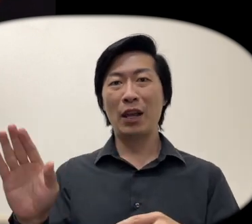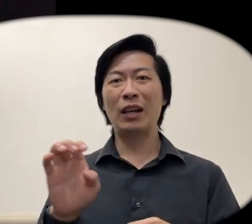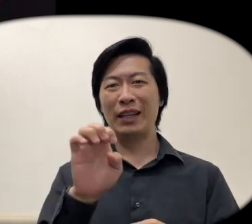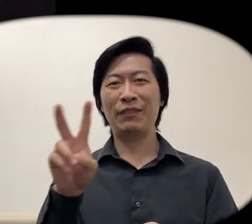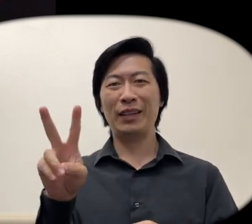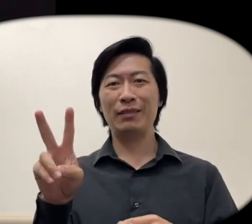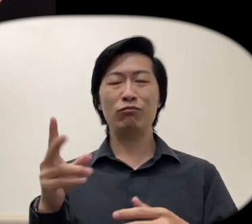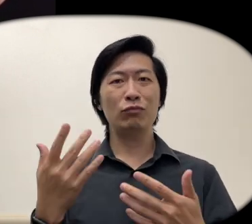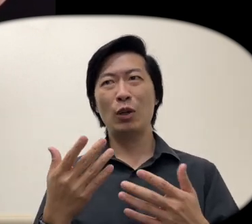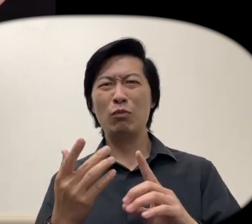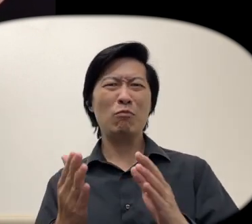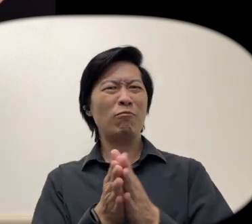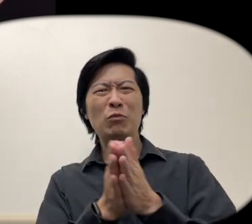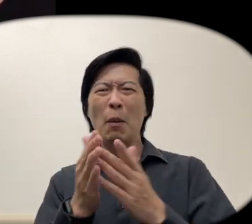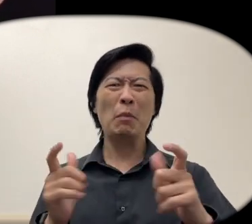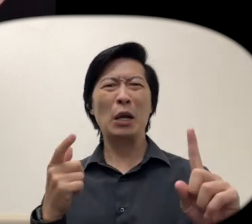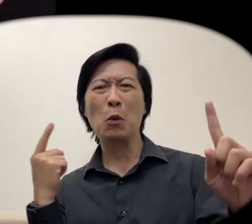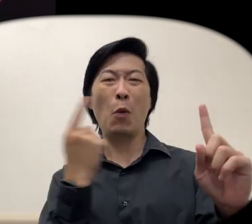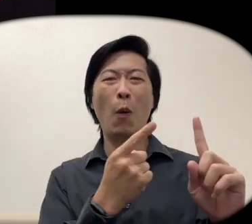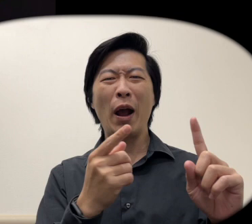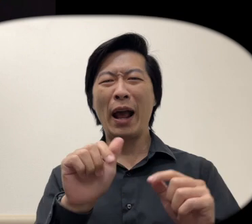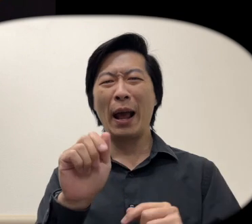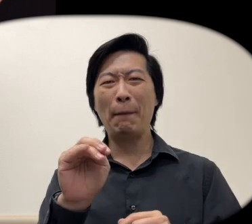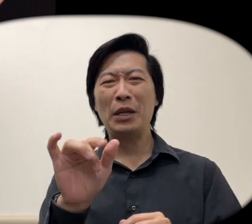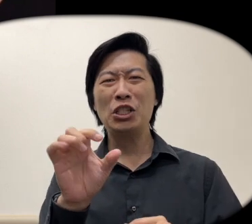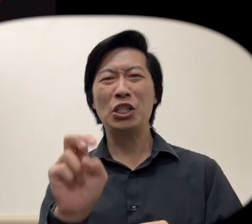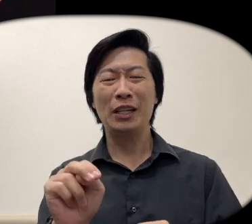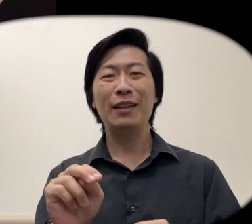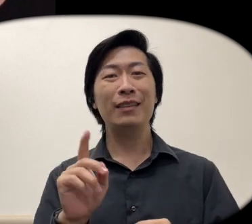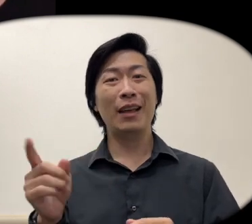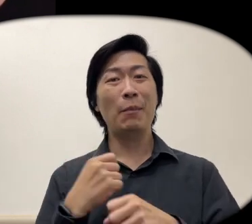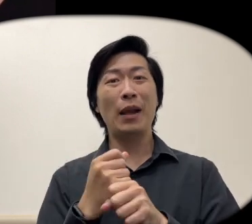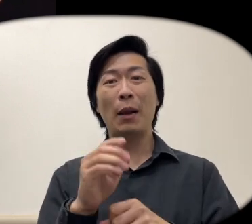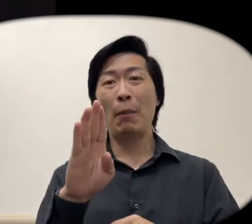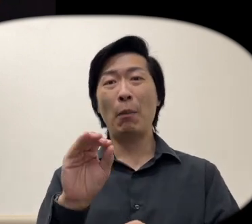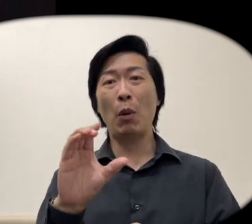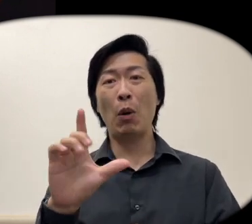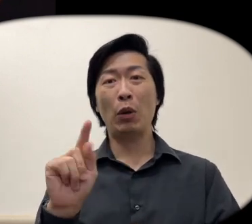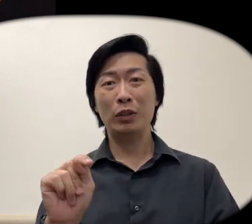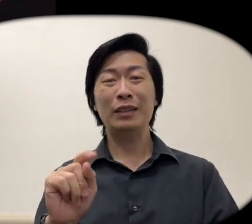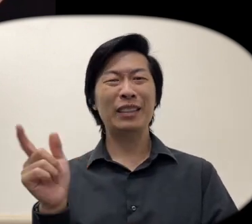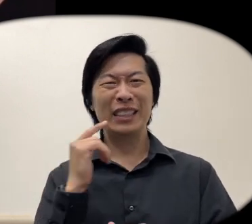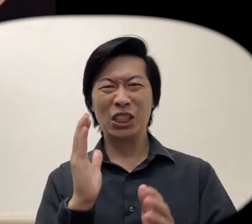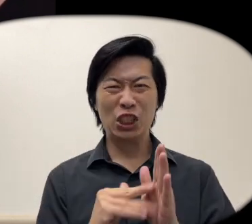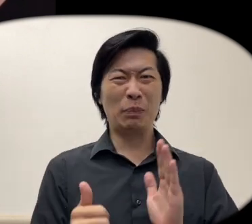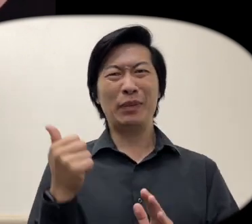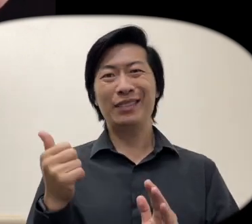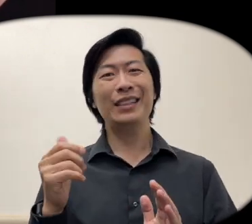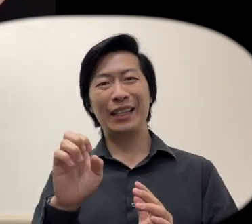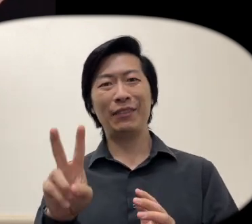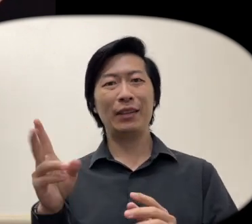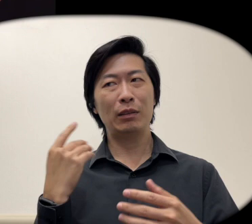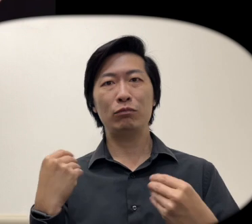vehicle ambitions. As you know, GM is the maker of the Bolt, and this is the cheapest vehicle that they offer, and they've been offering it